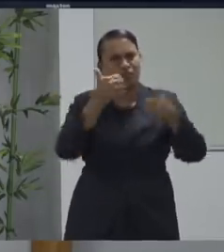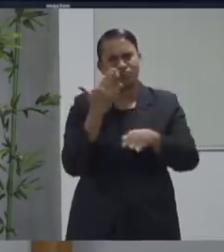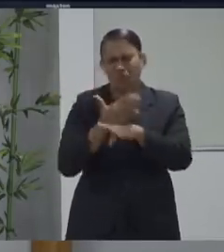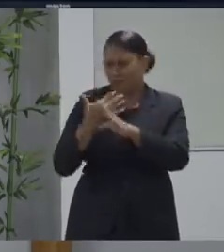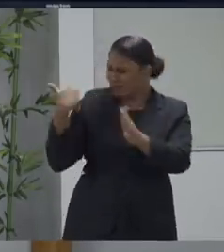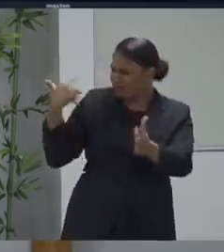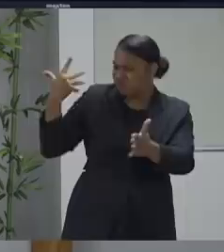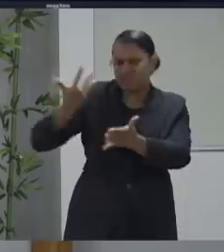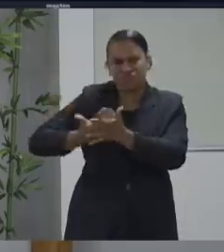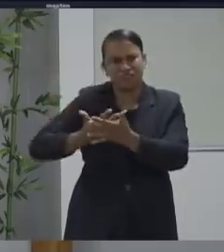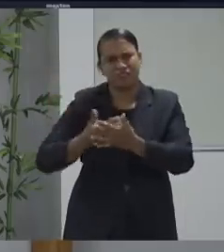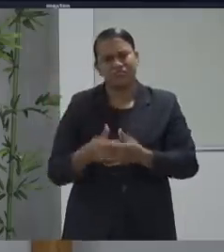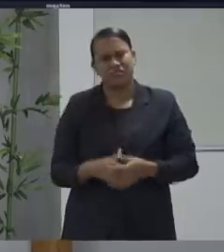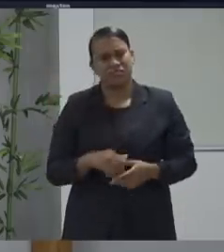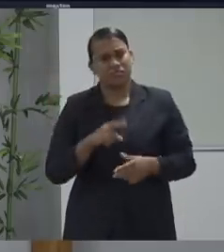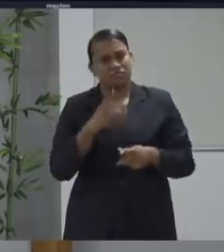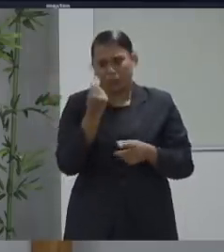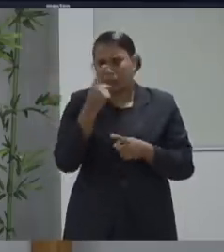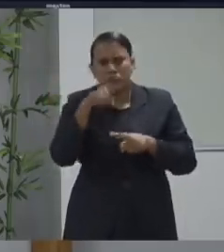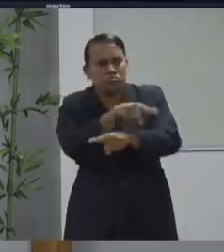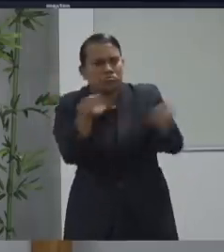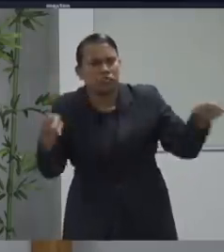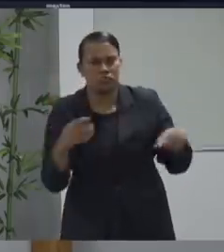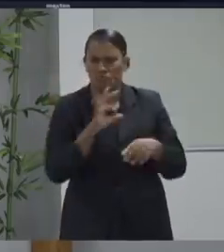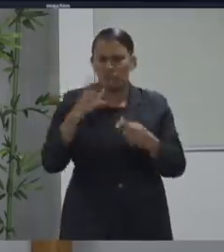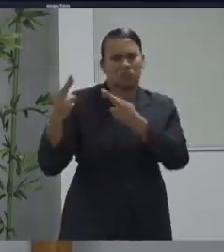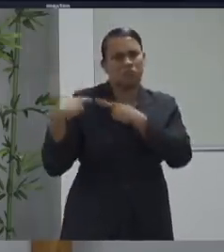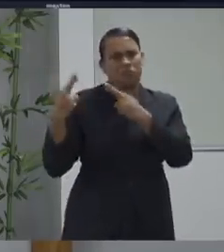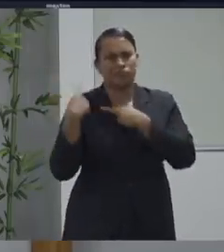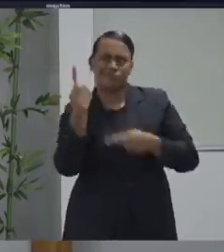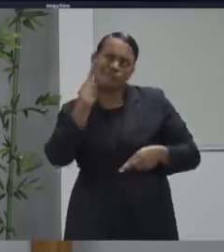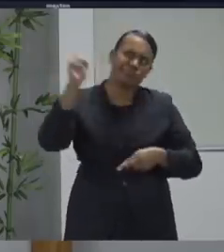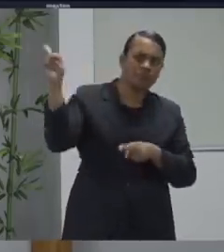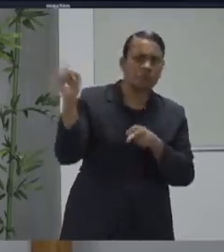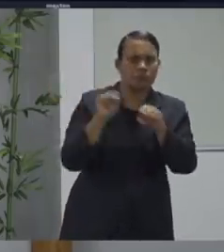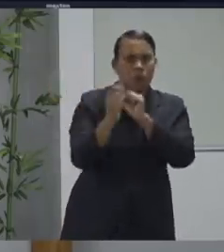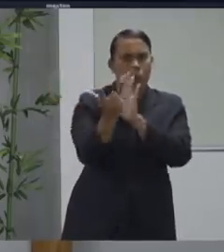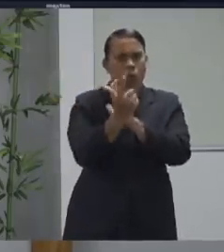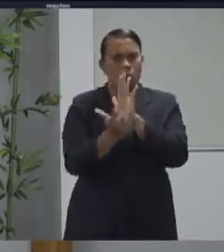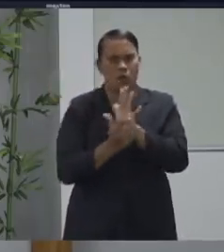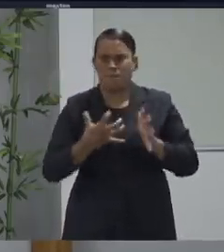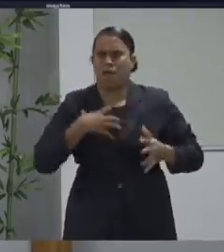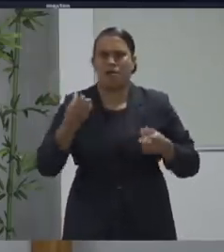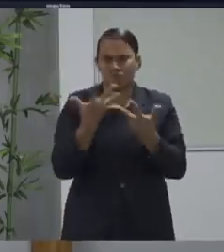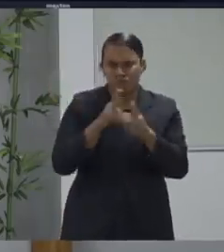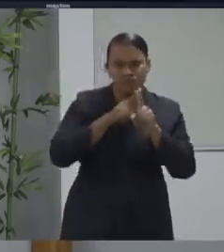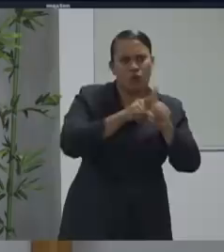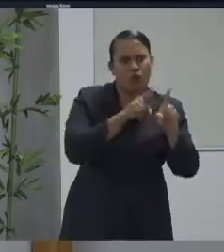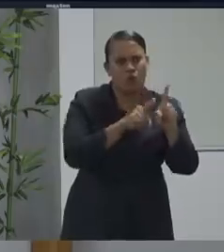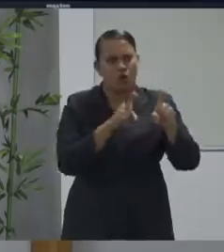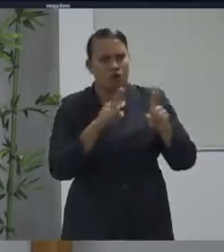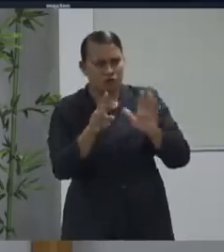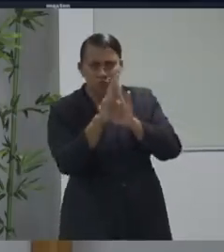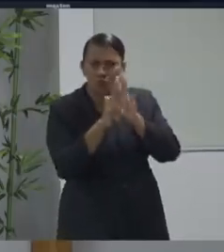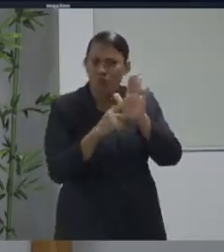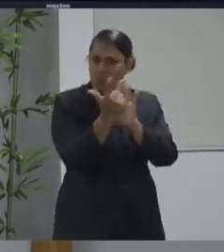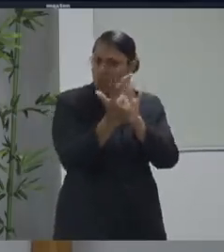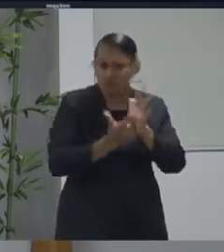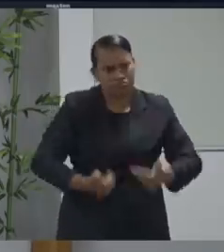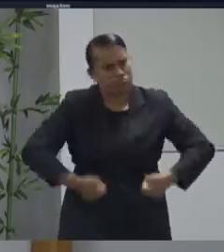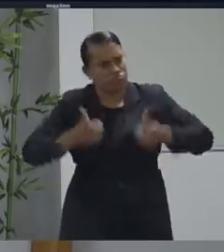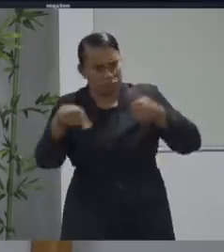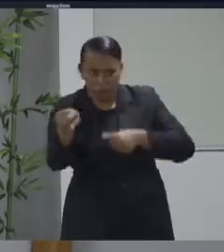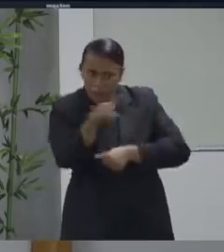few irresponsible actors shouldn't take away from the many more who are following the rules, or the long hours being put